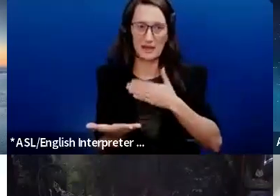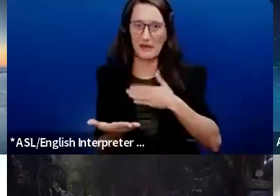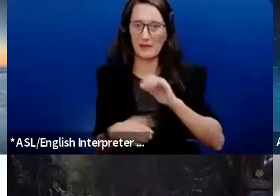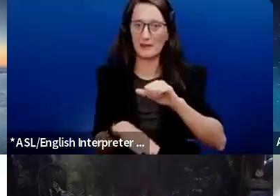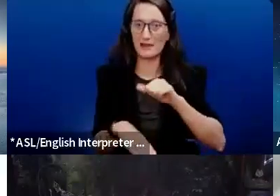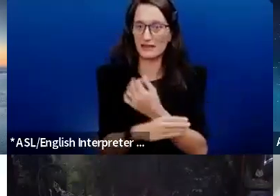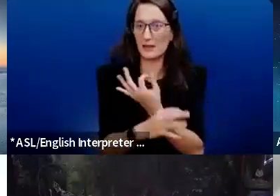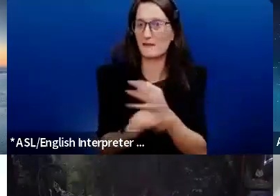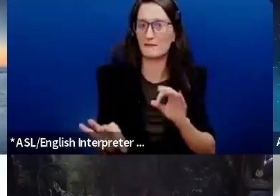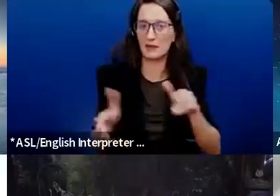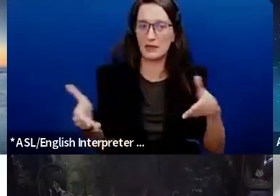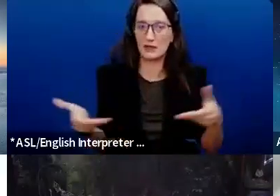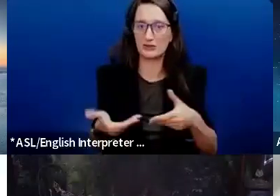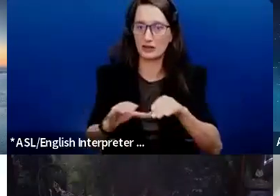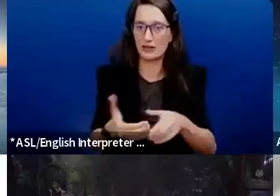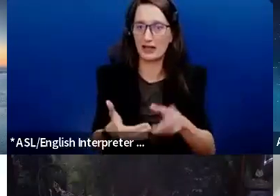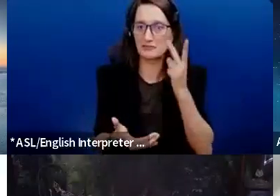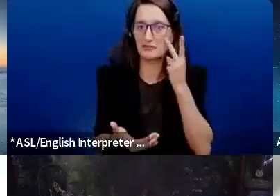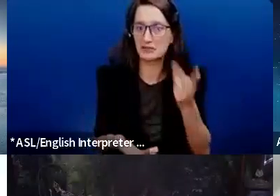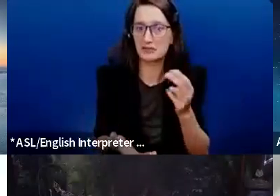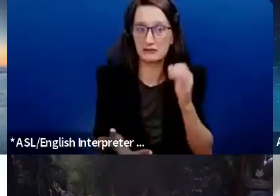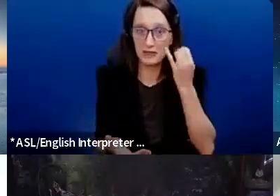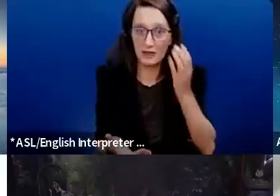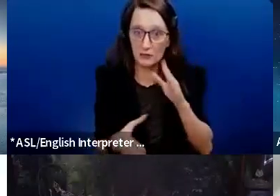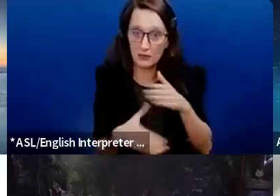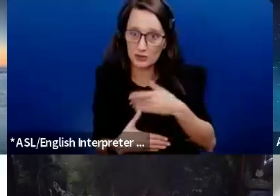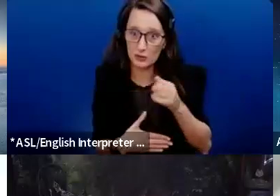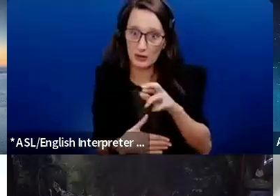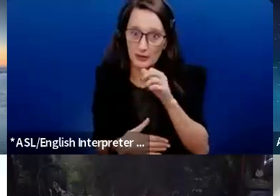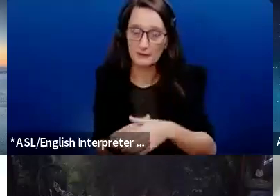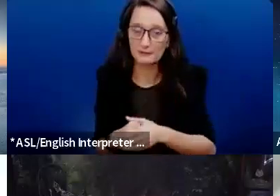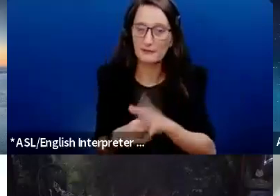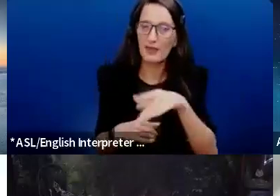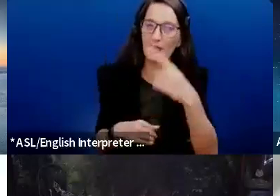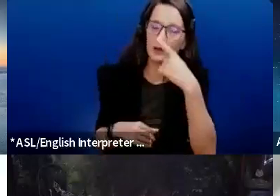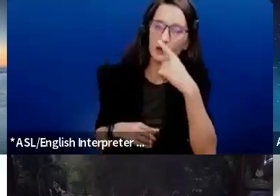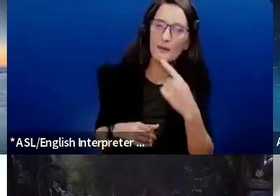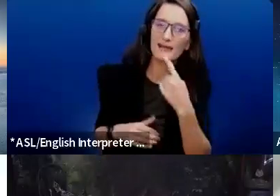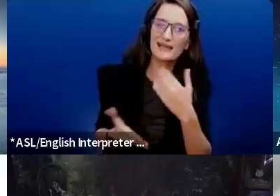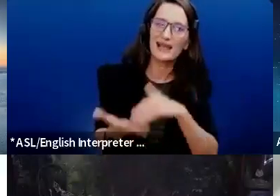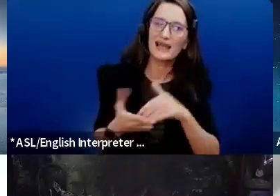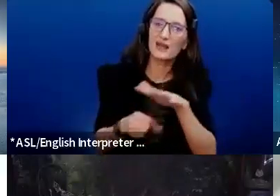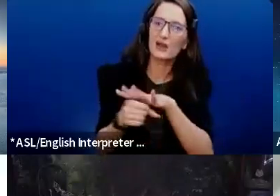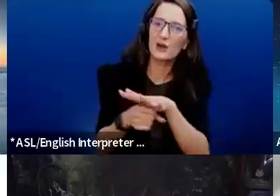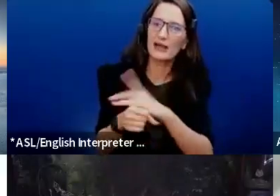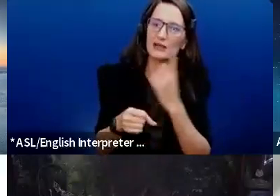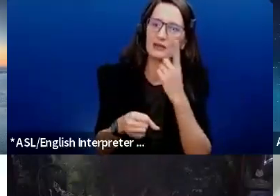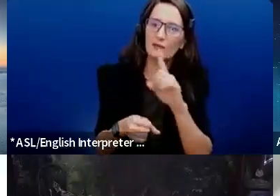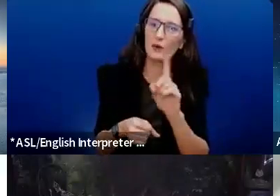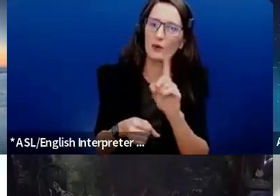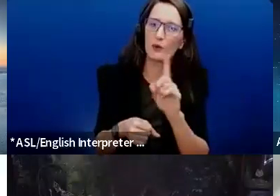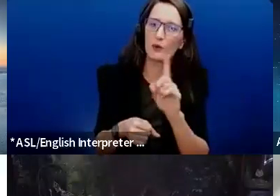him. And we can see, is this something that he would enjoy? Can you please repeat what is location for